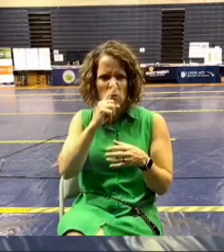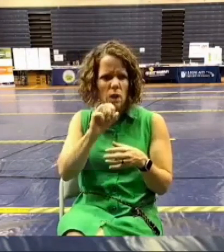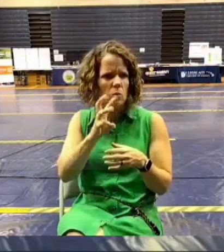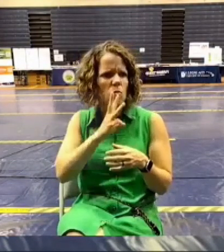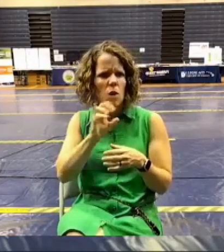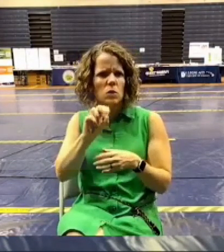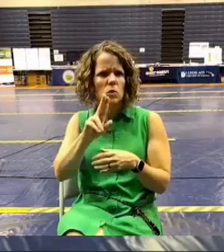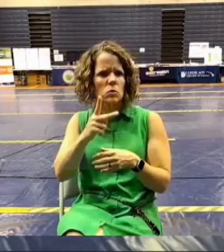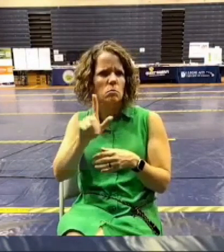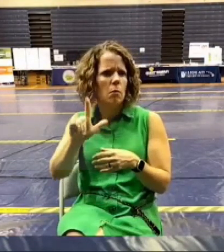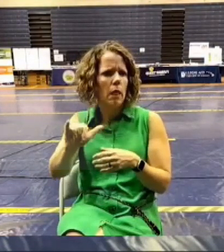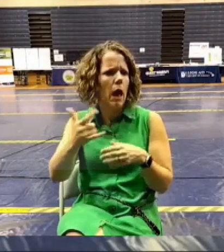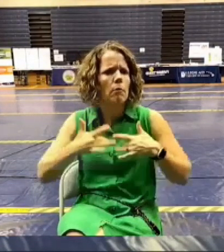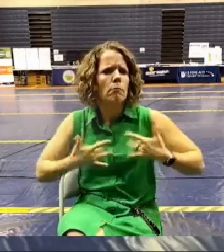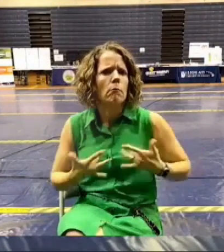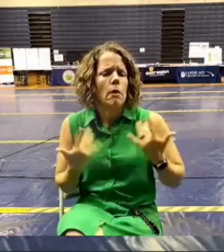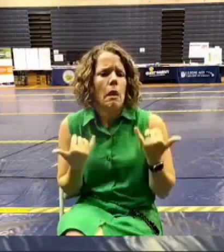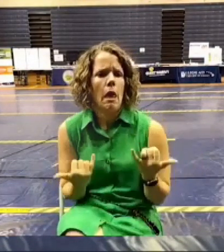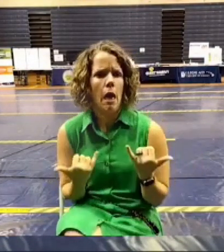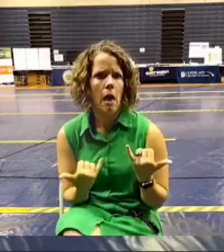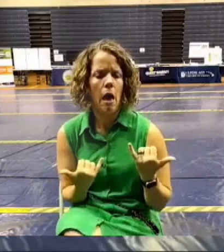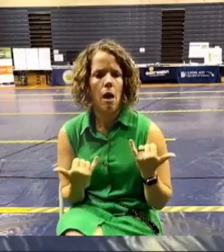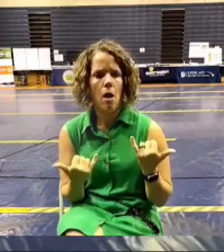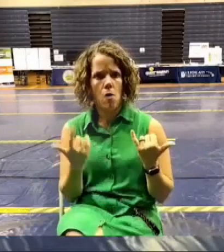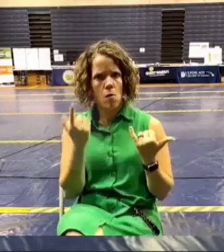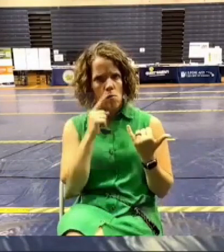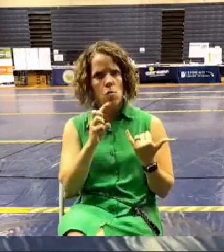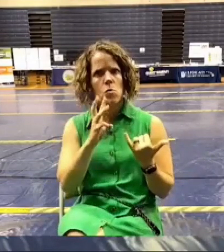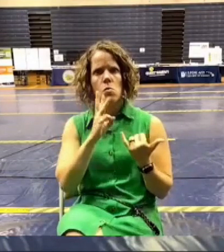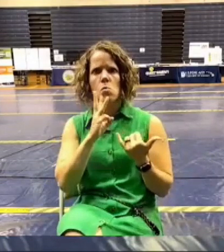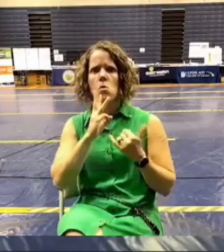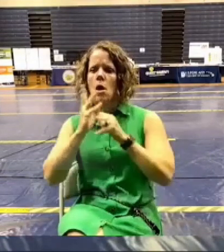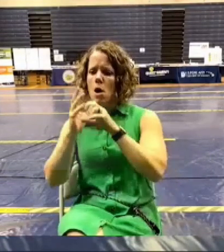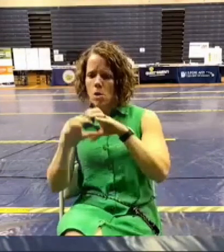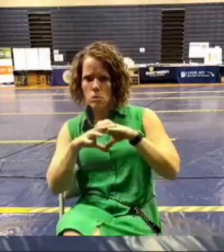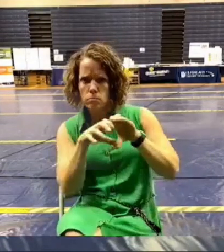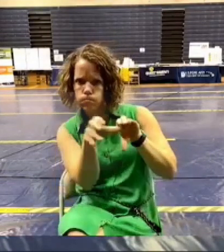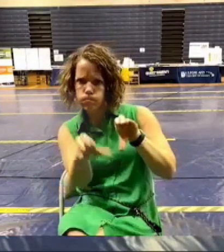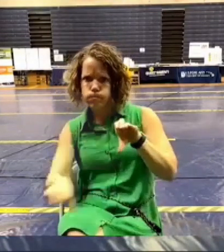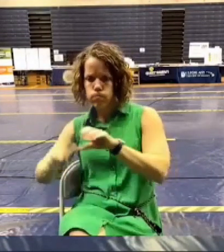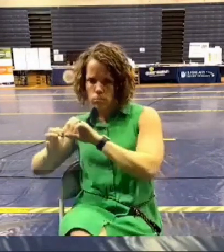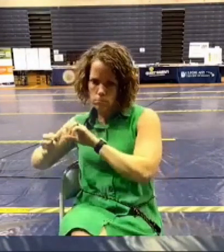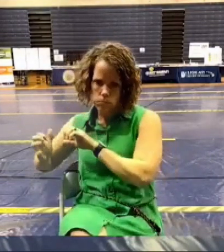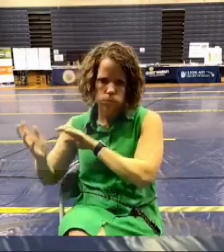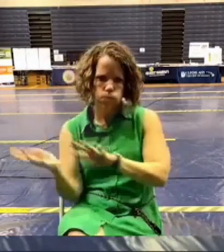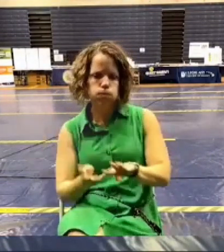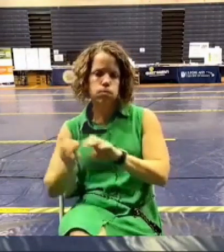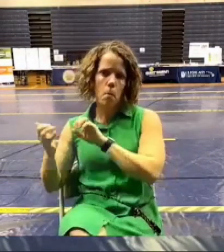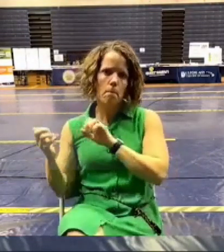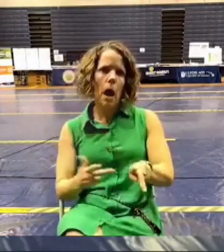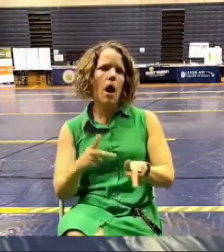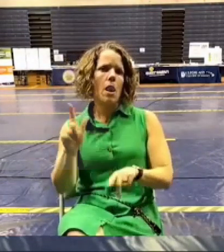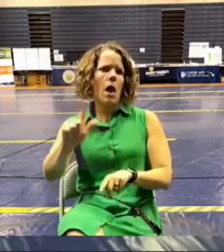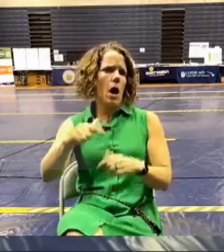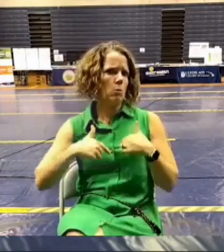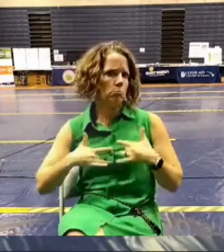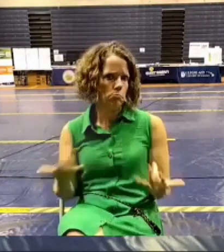Water Supply on what they're doing to get water back to Lahaina. My second part of that